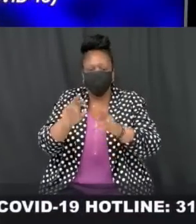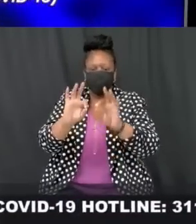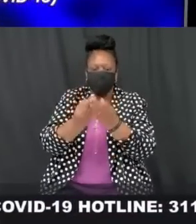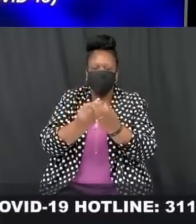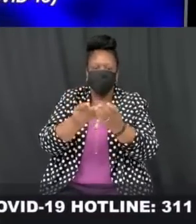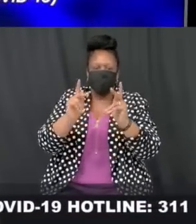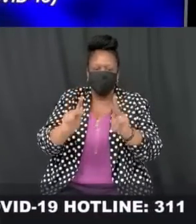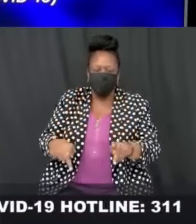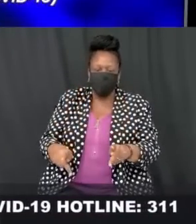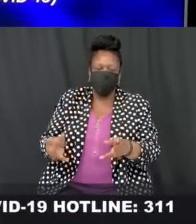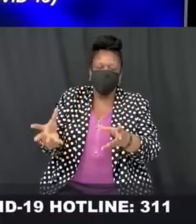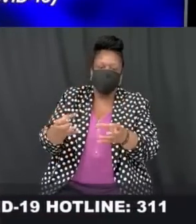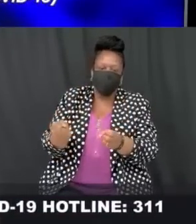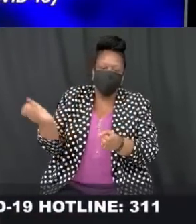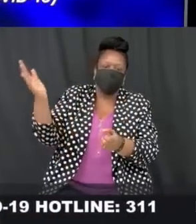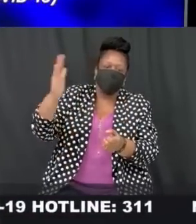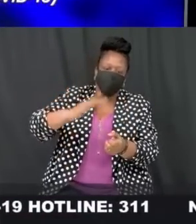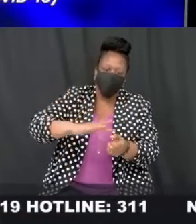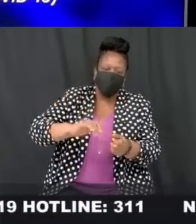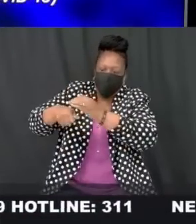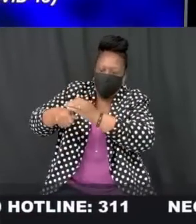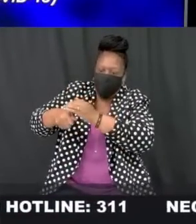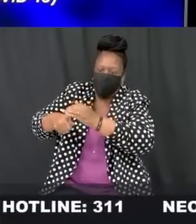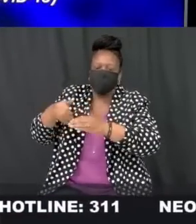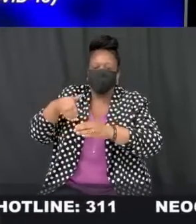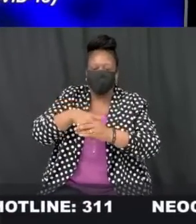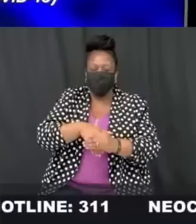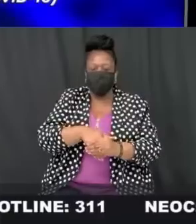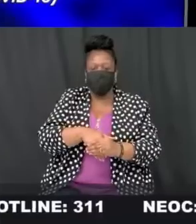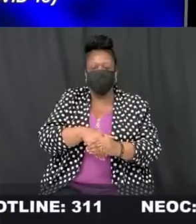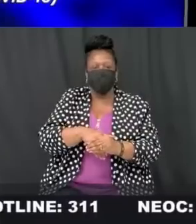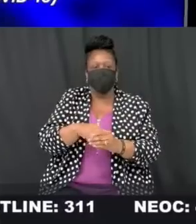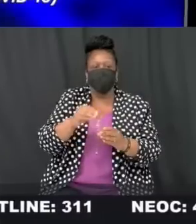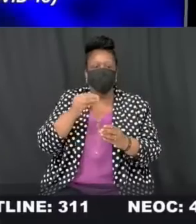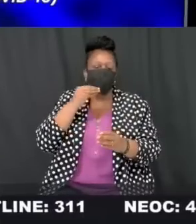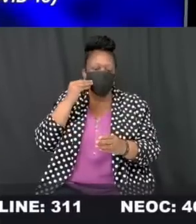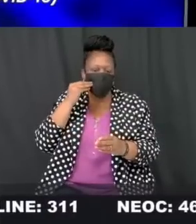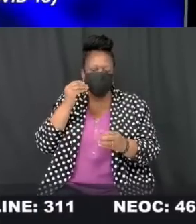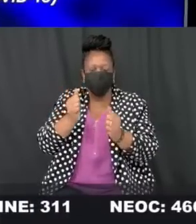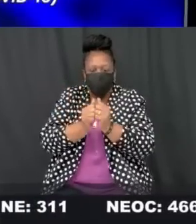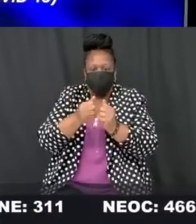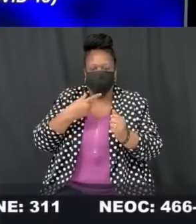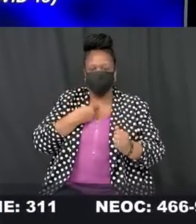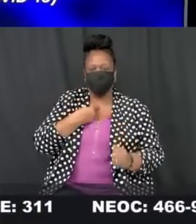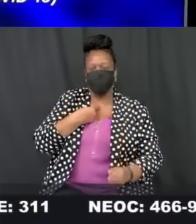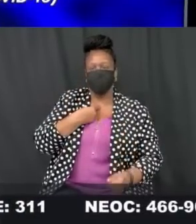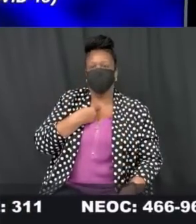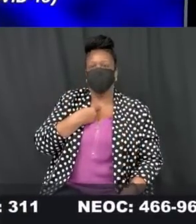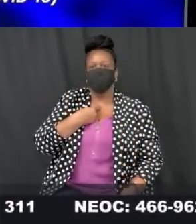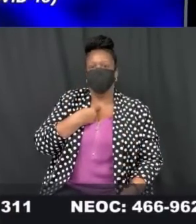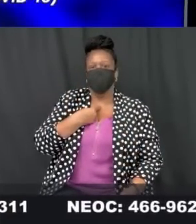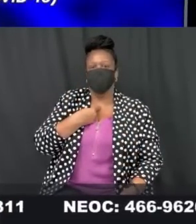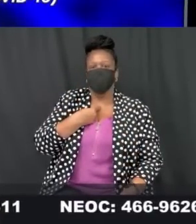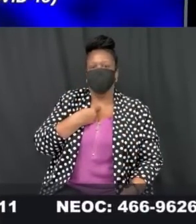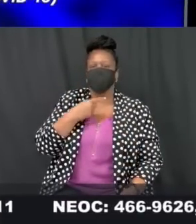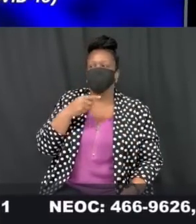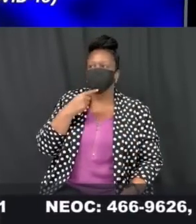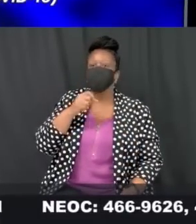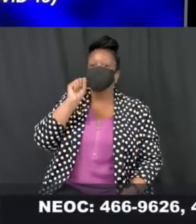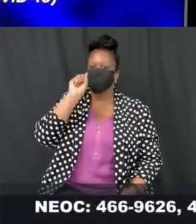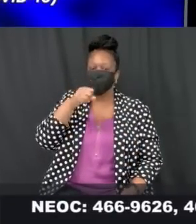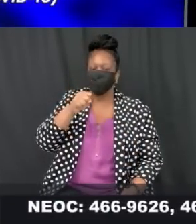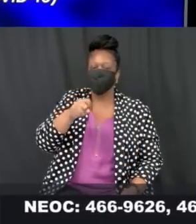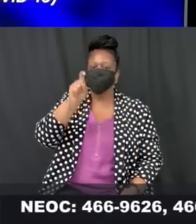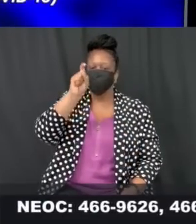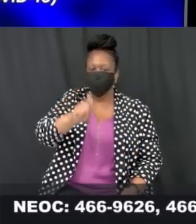Thank you for the question. And yes, you will repeat the process of applying. When you apply, there's